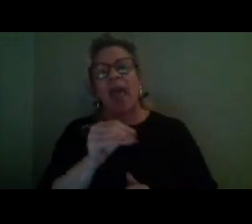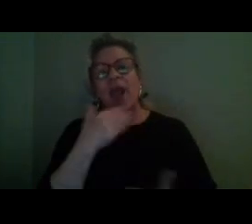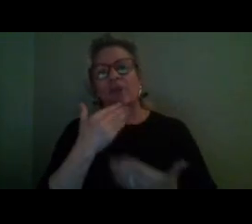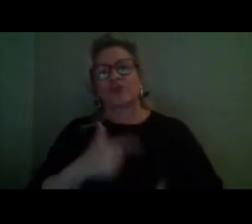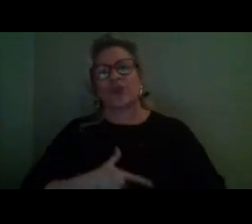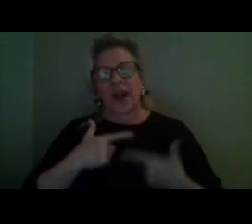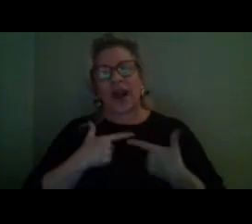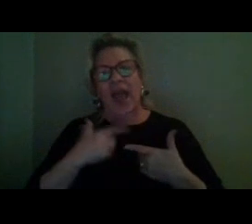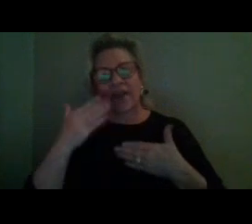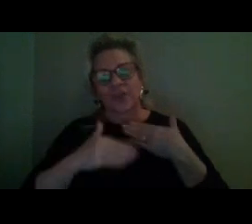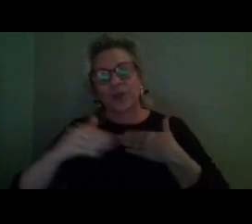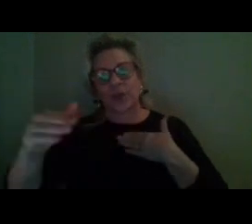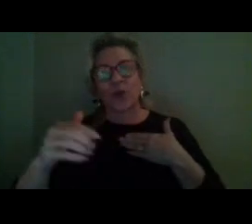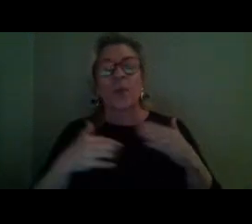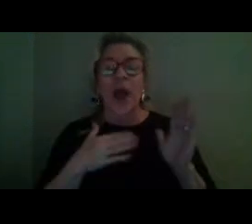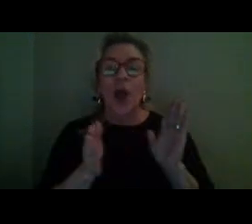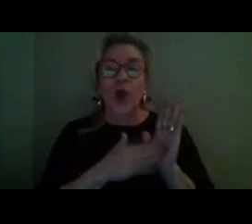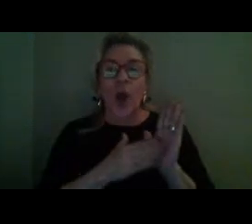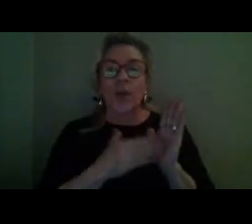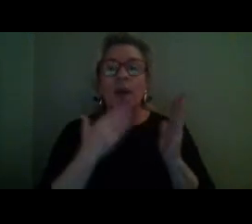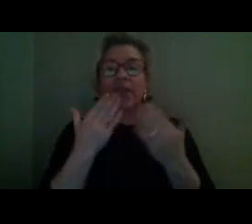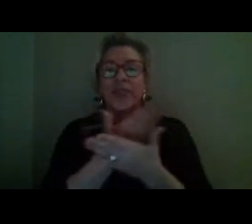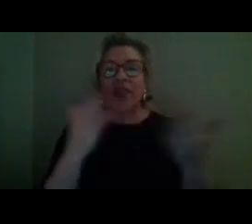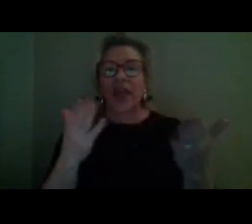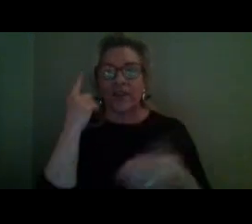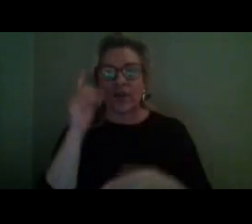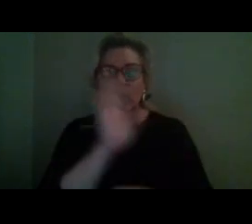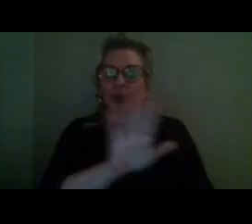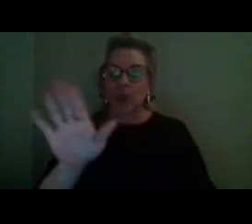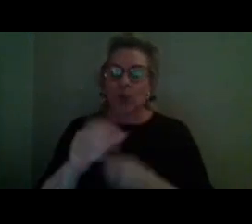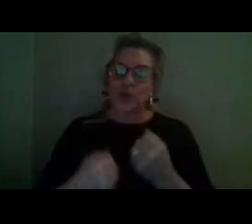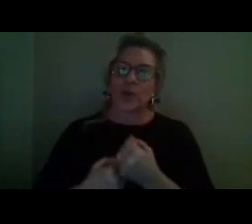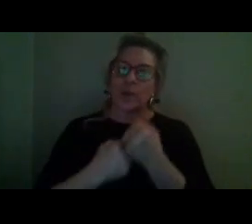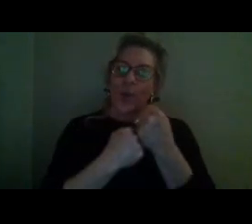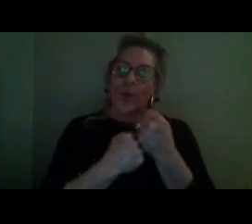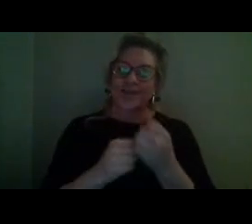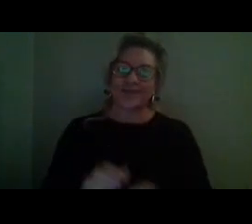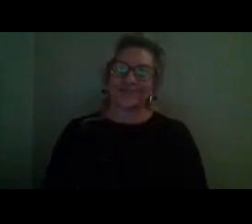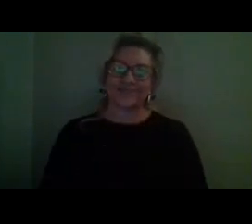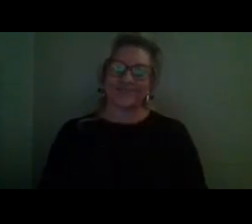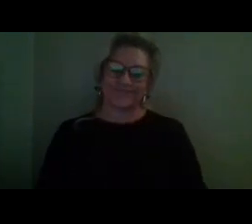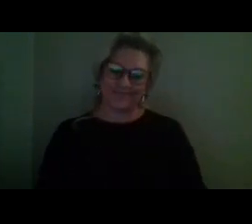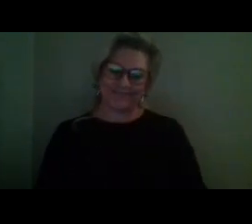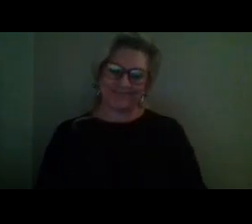compliments and thanks for your support for this project.